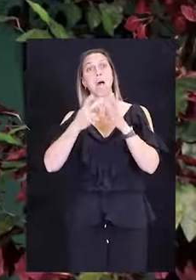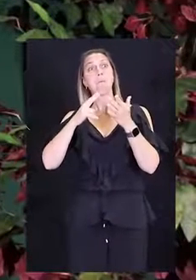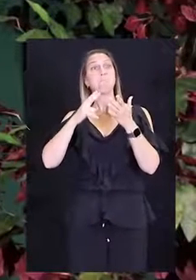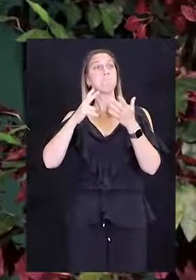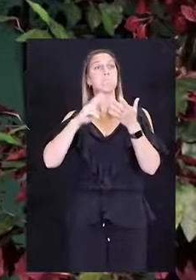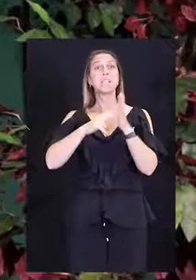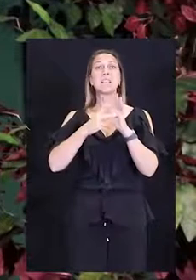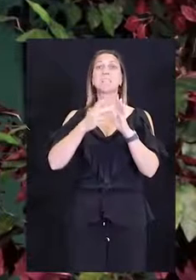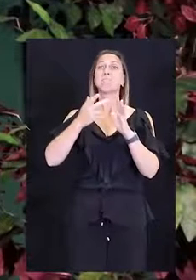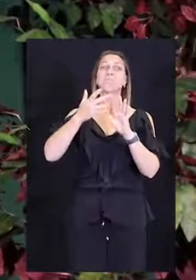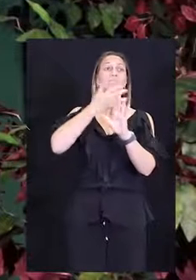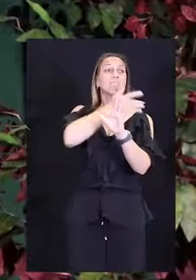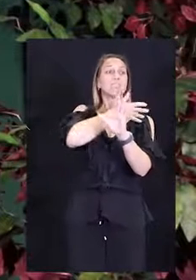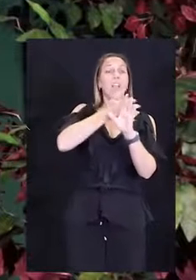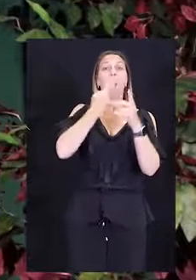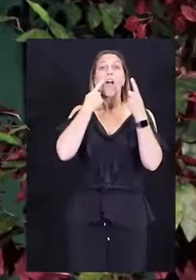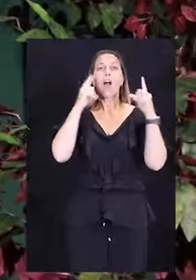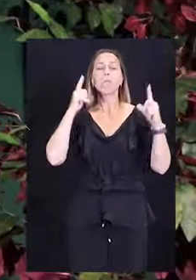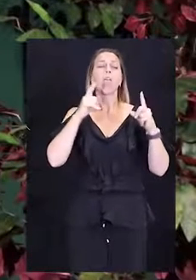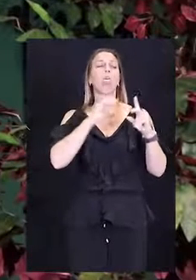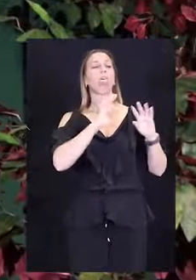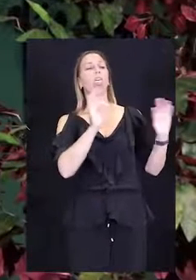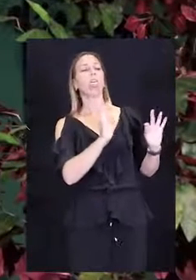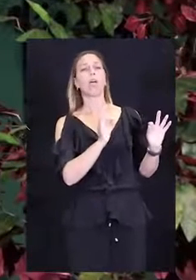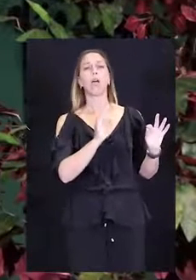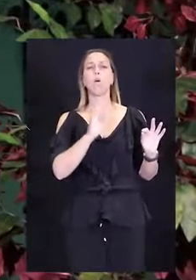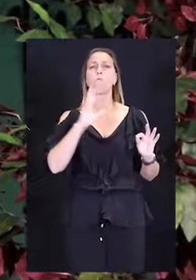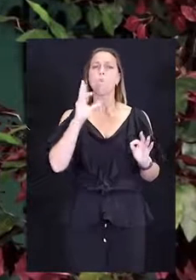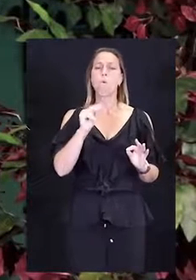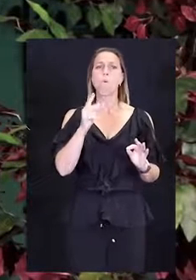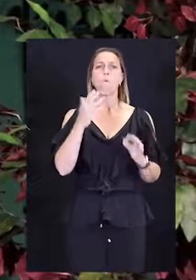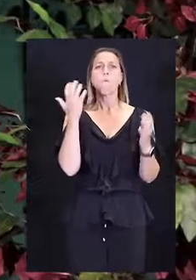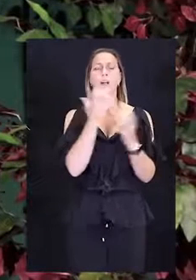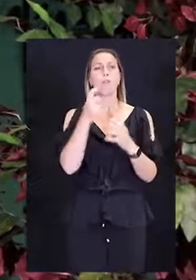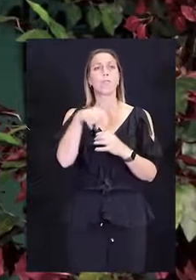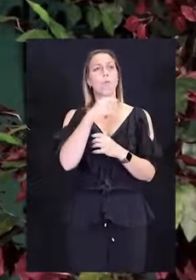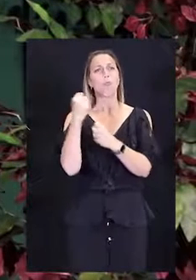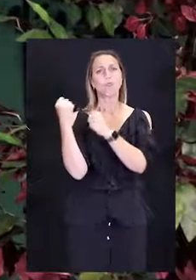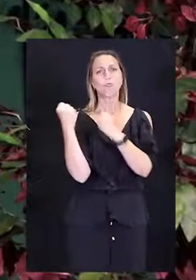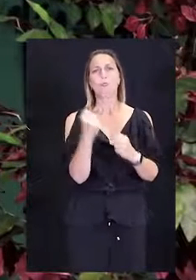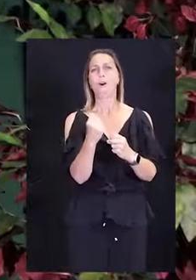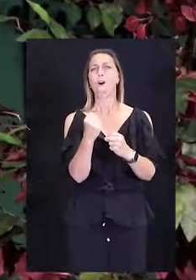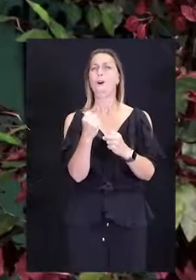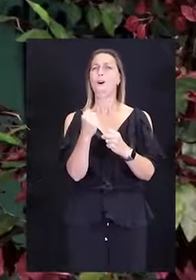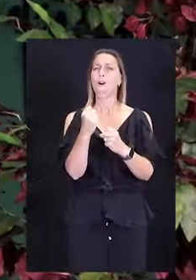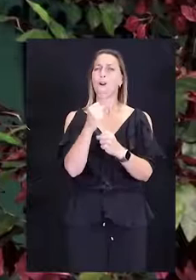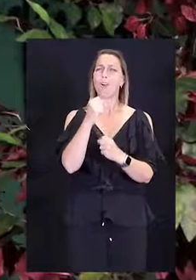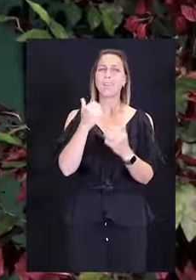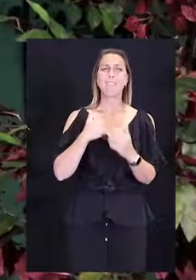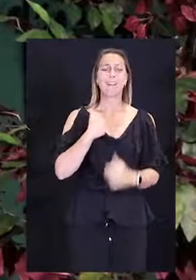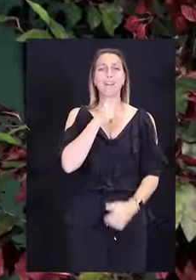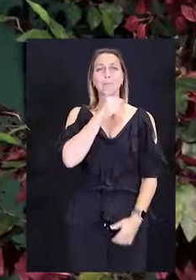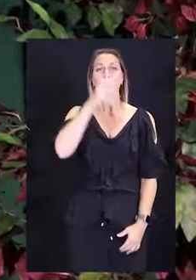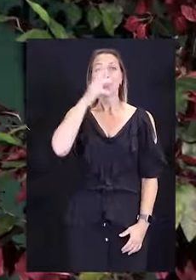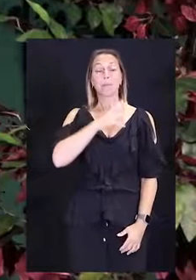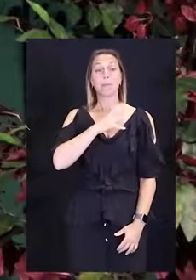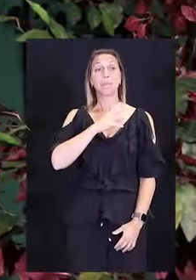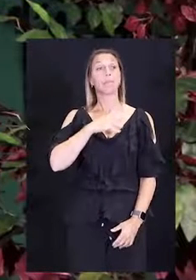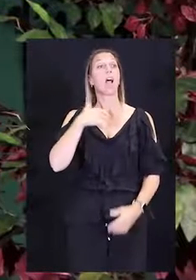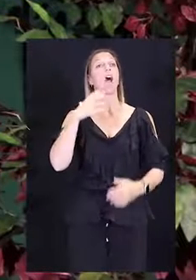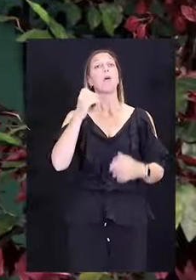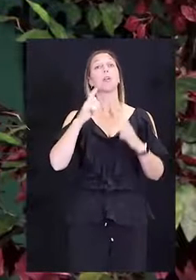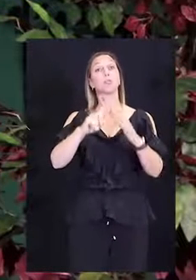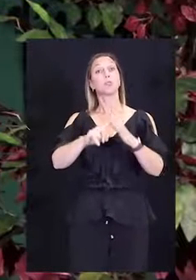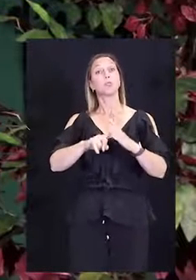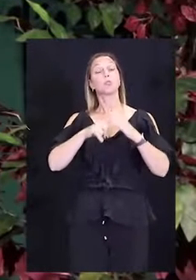the memories made, and the accomplishments of this group of strong and resilient young men and women. I would like to hold with tradition